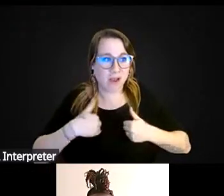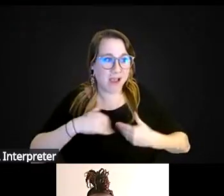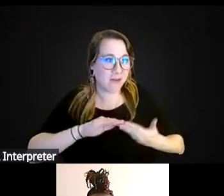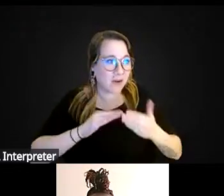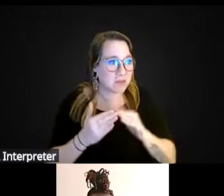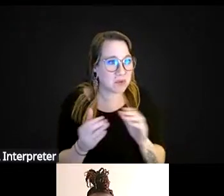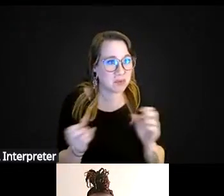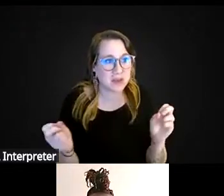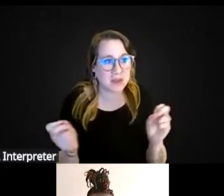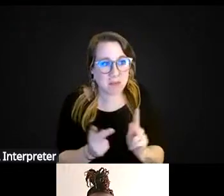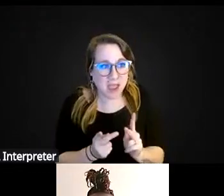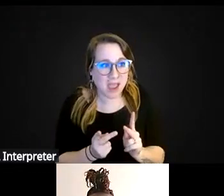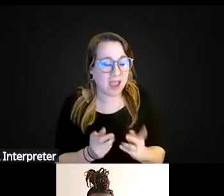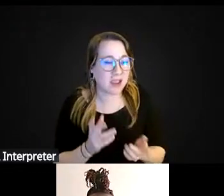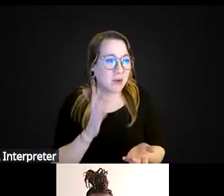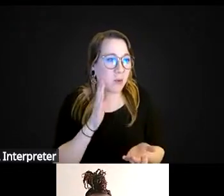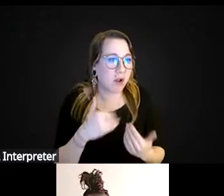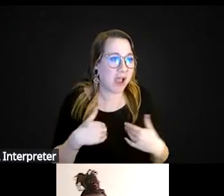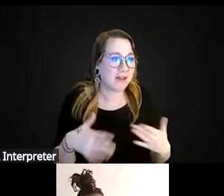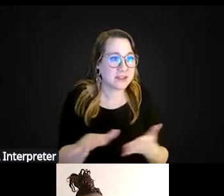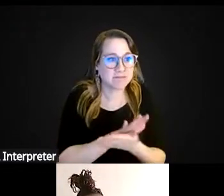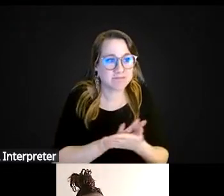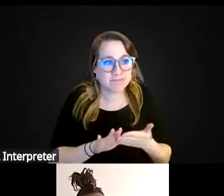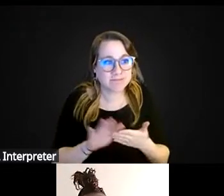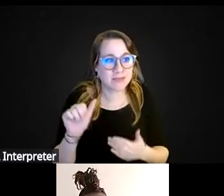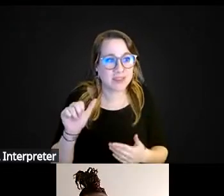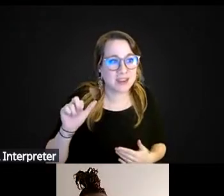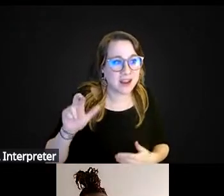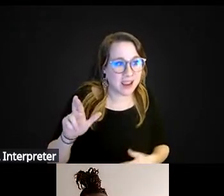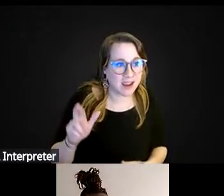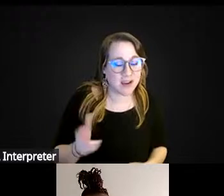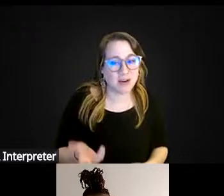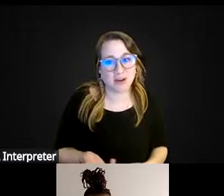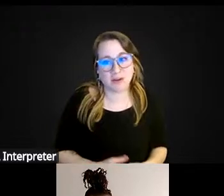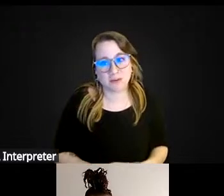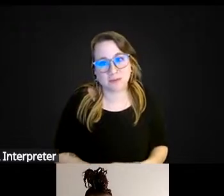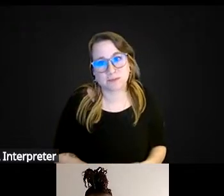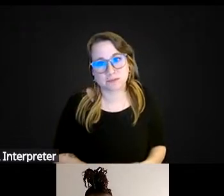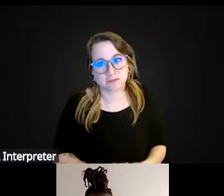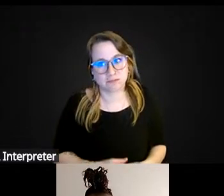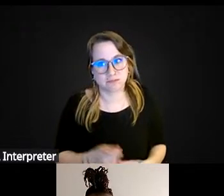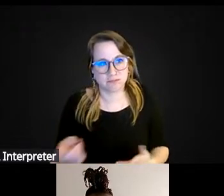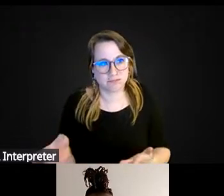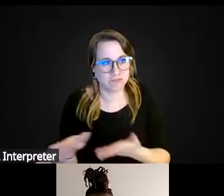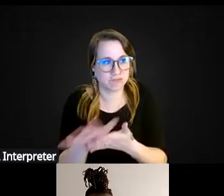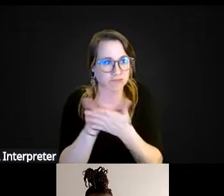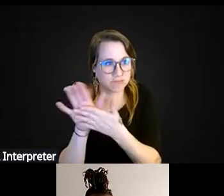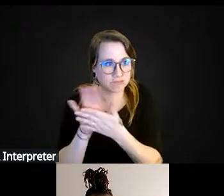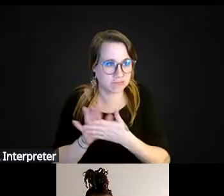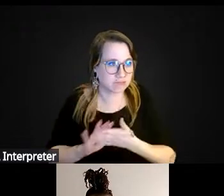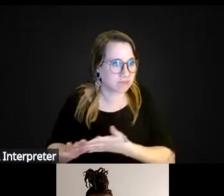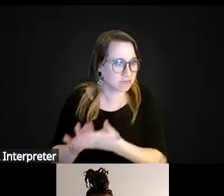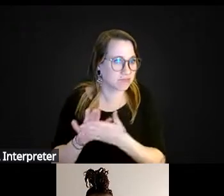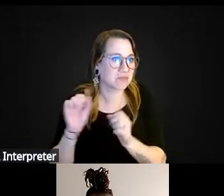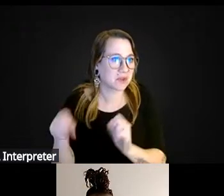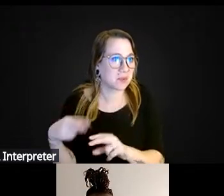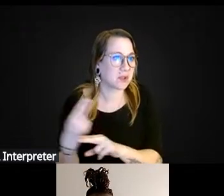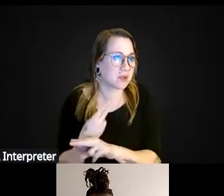back and we'll have some clean air and they clean up the site and we can use